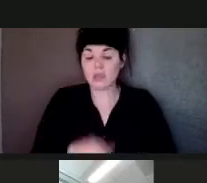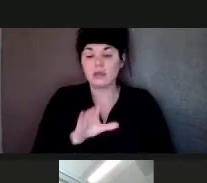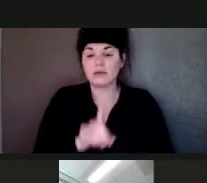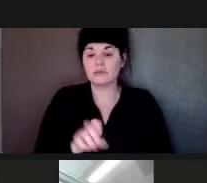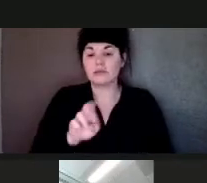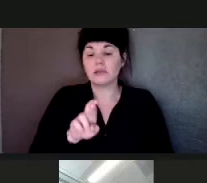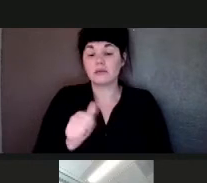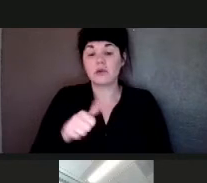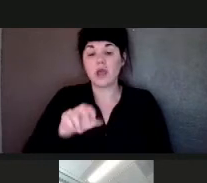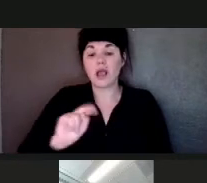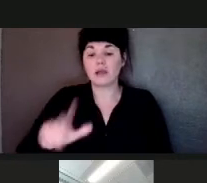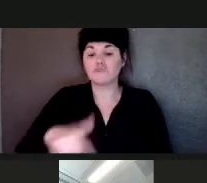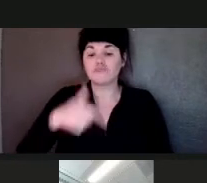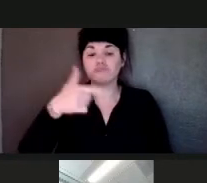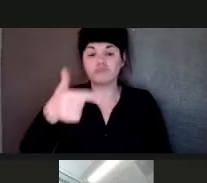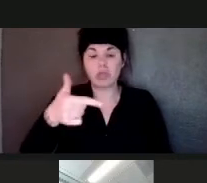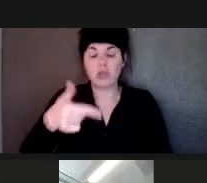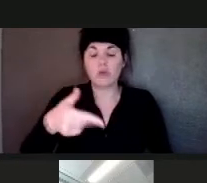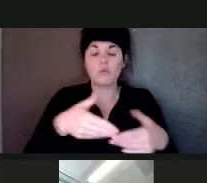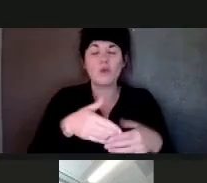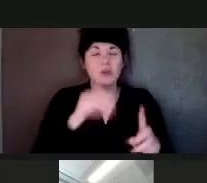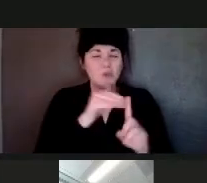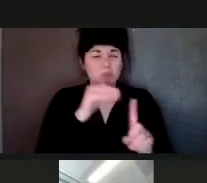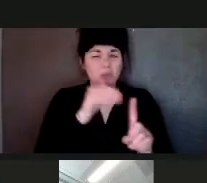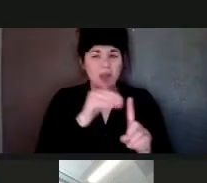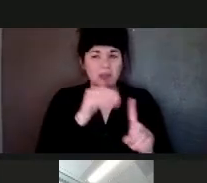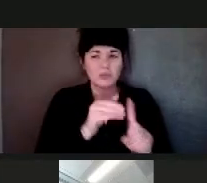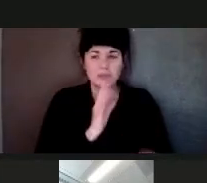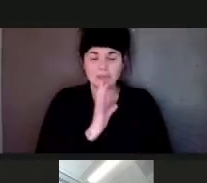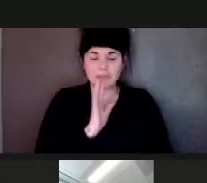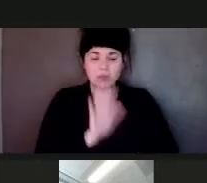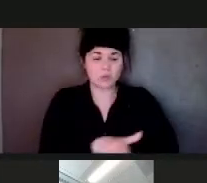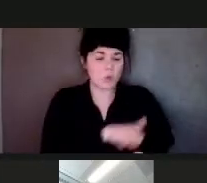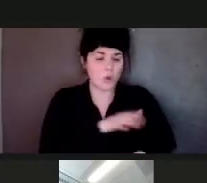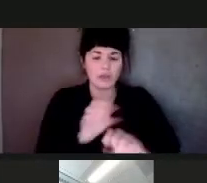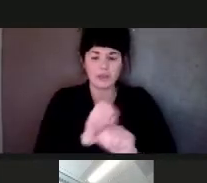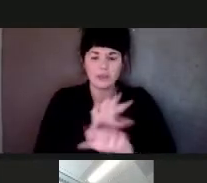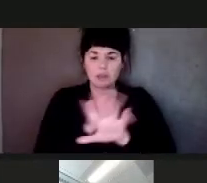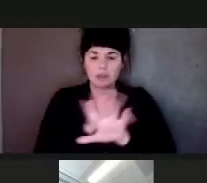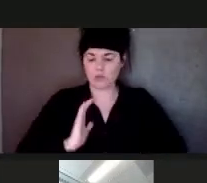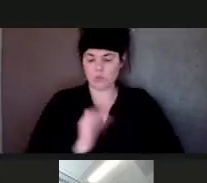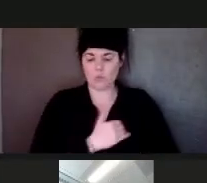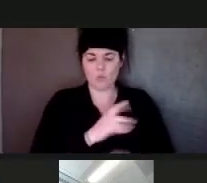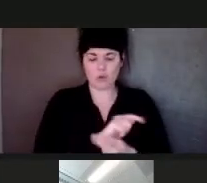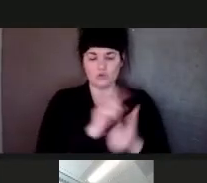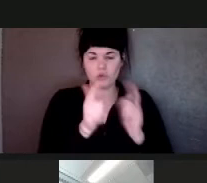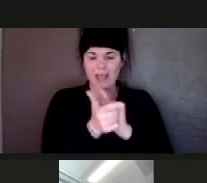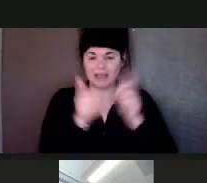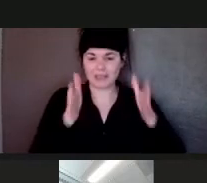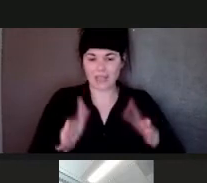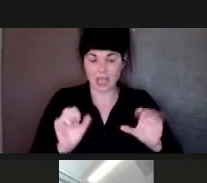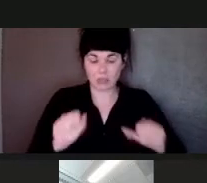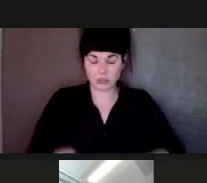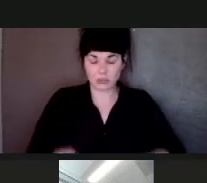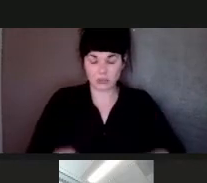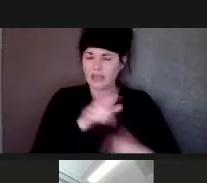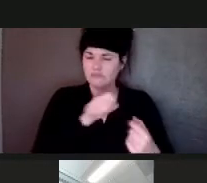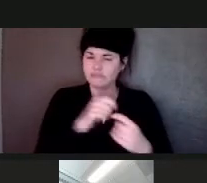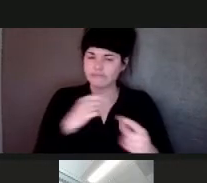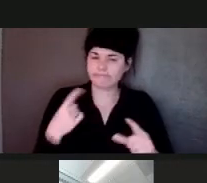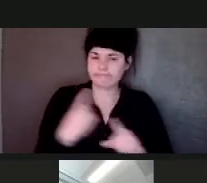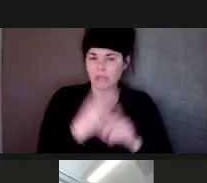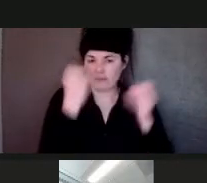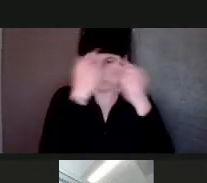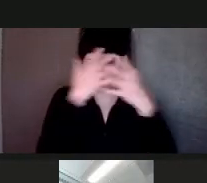a reminder, we just ask that you speak slowly and clearly so that our translators are able to accurately share your message in the